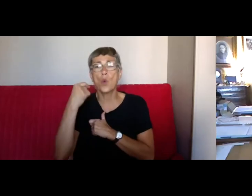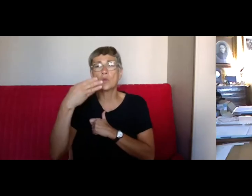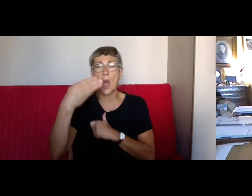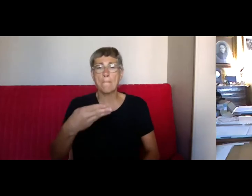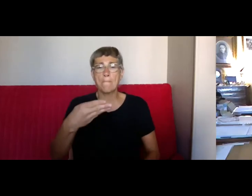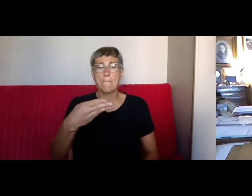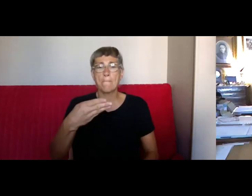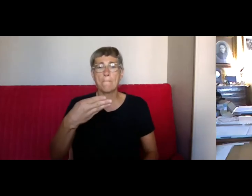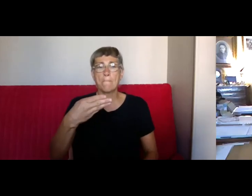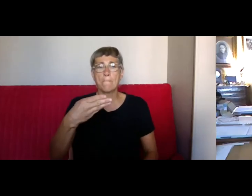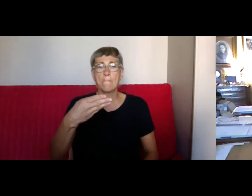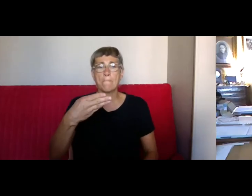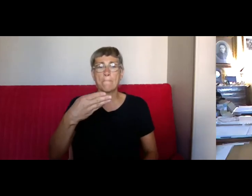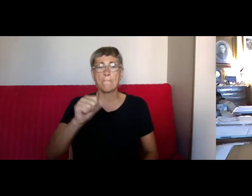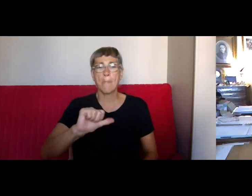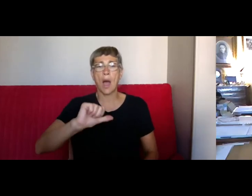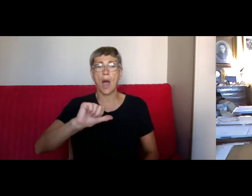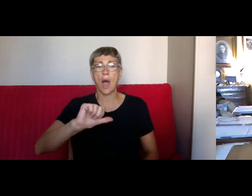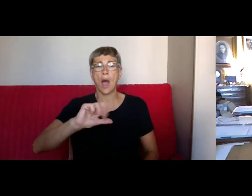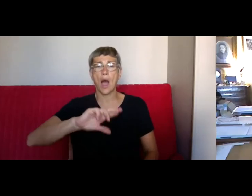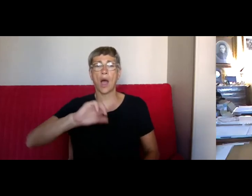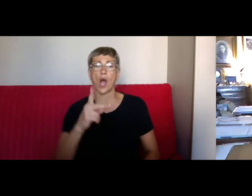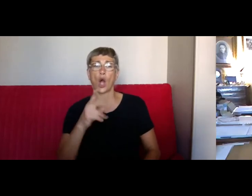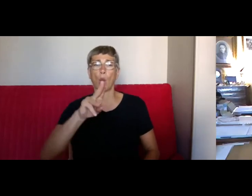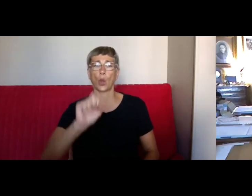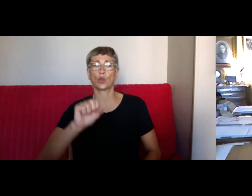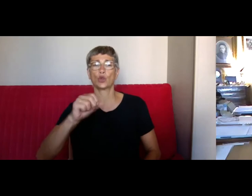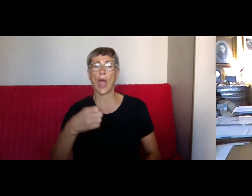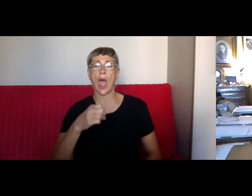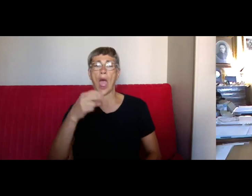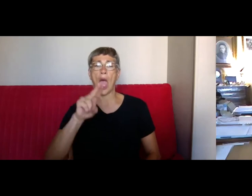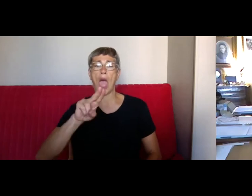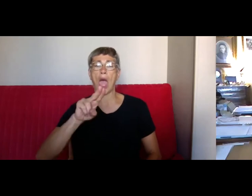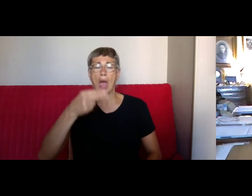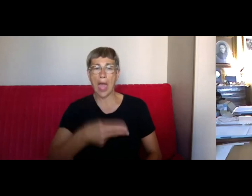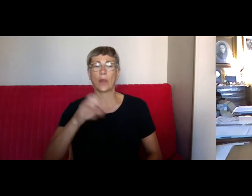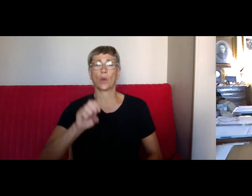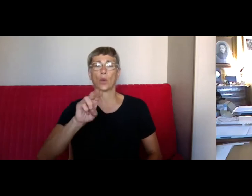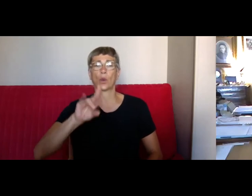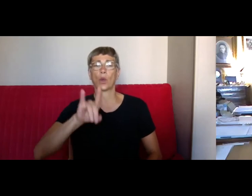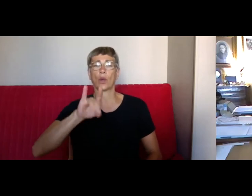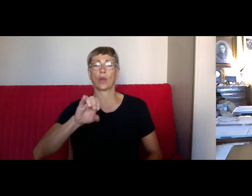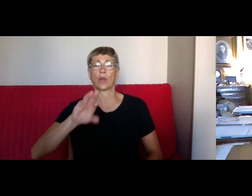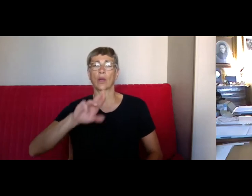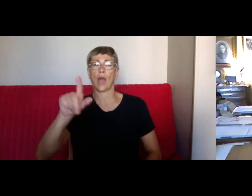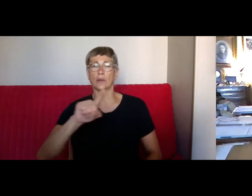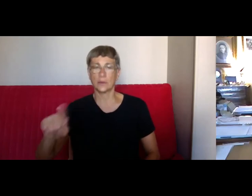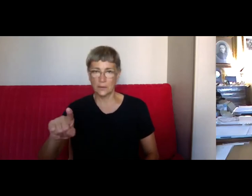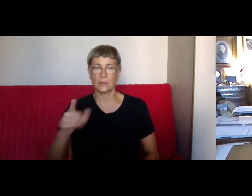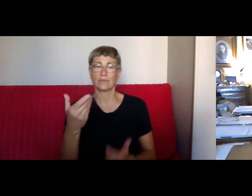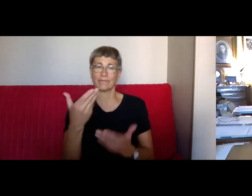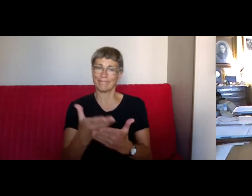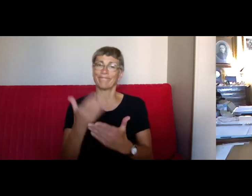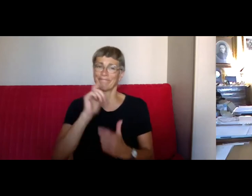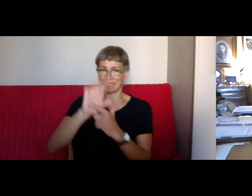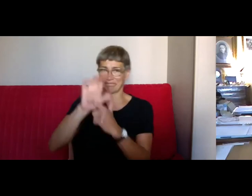Vice President of Youth, so we can hear something about supported employment much more into deep